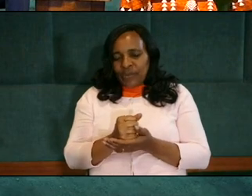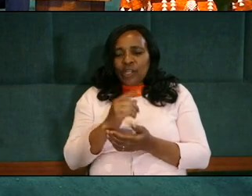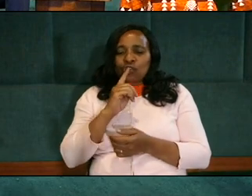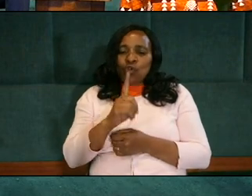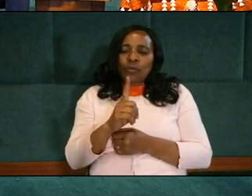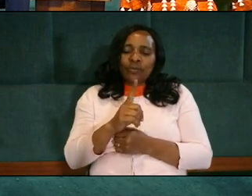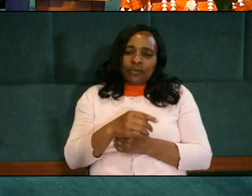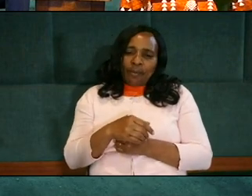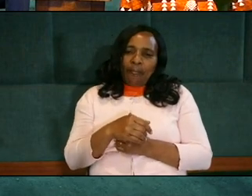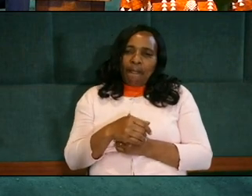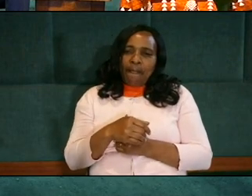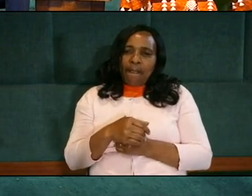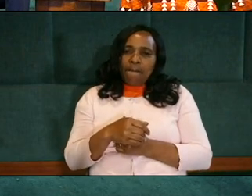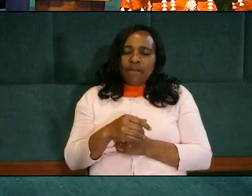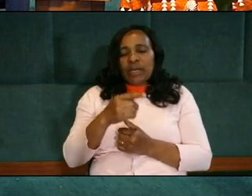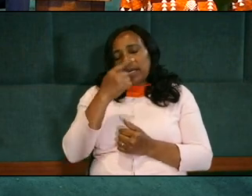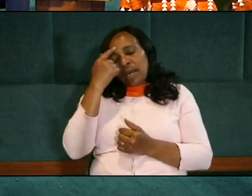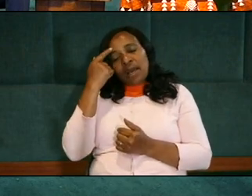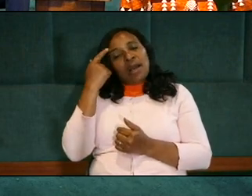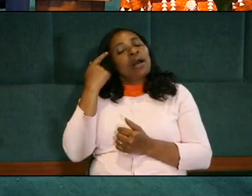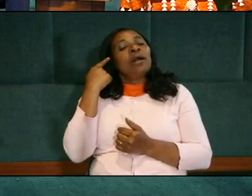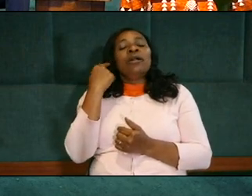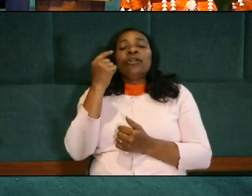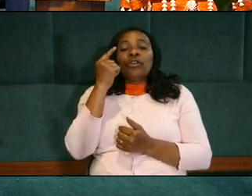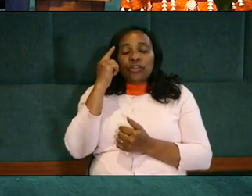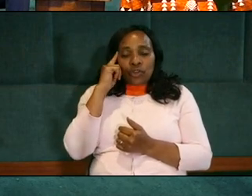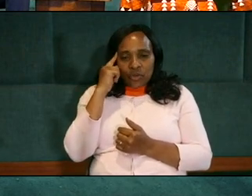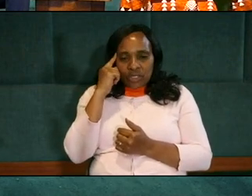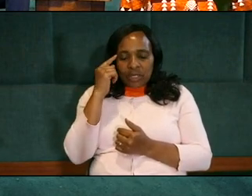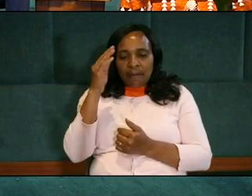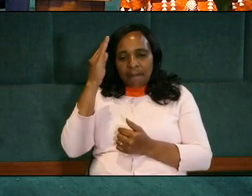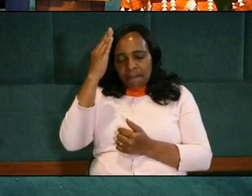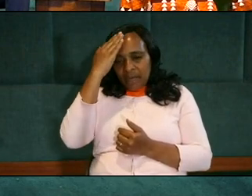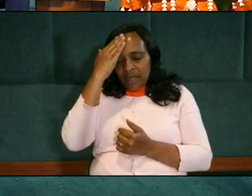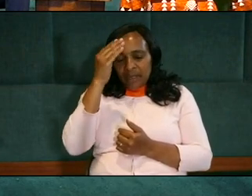a thought from Monday as we close.